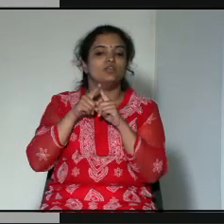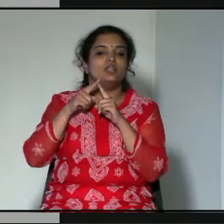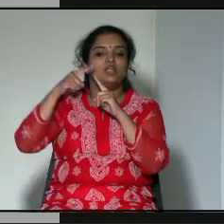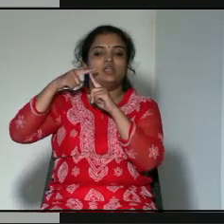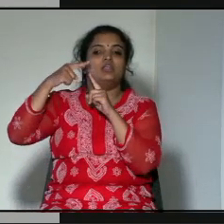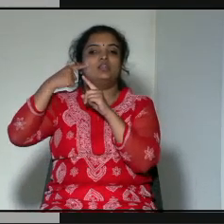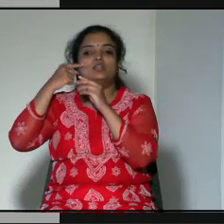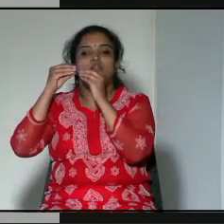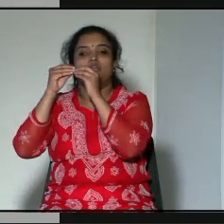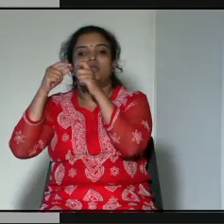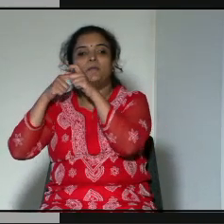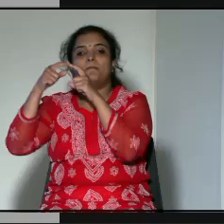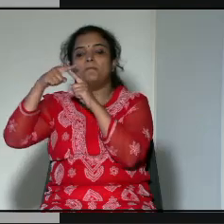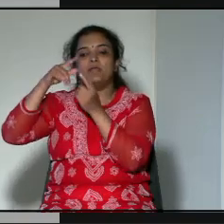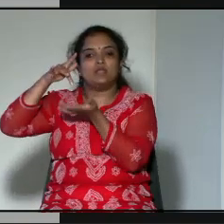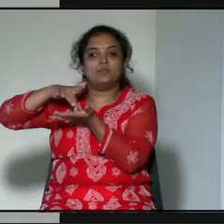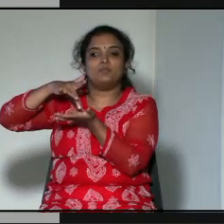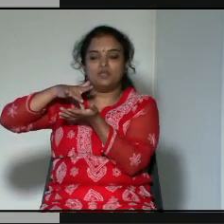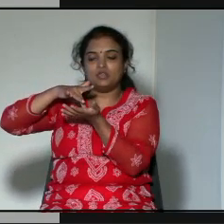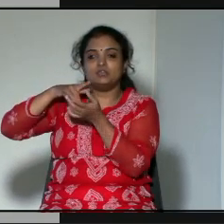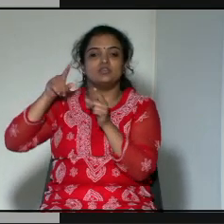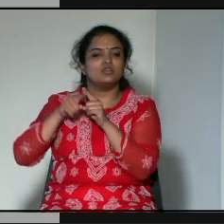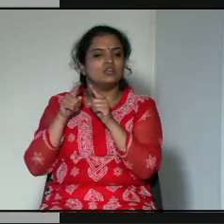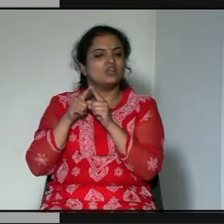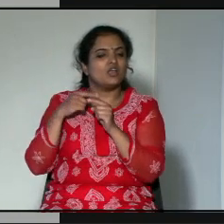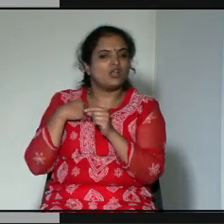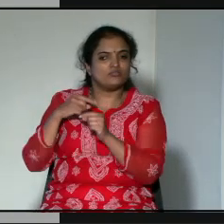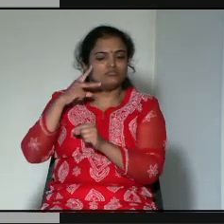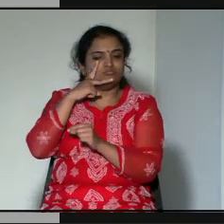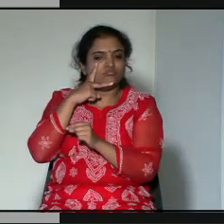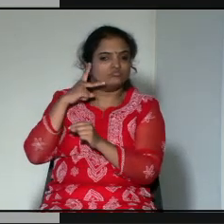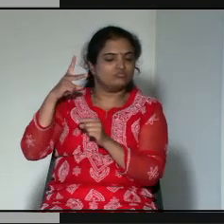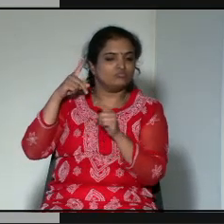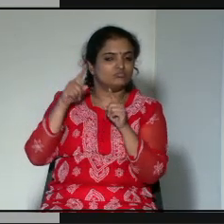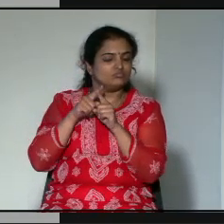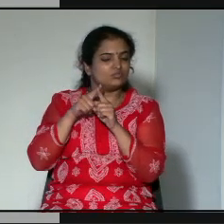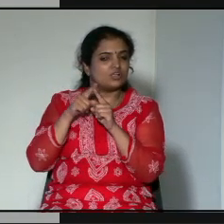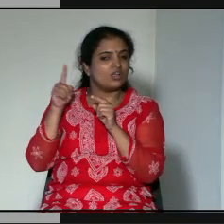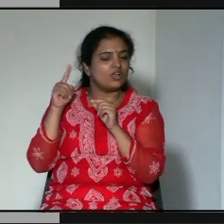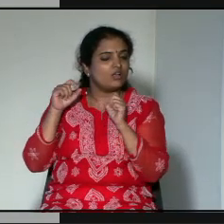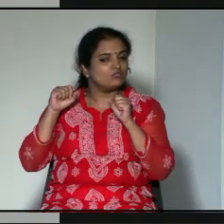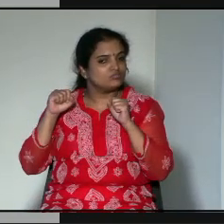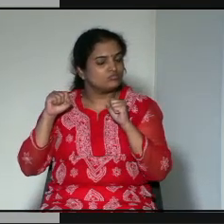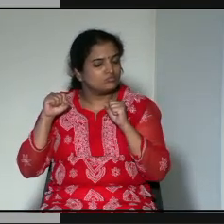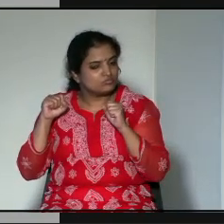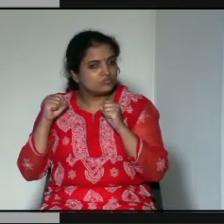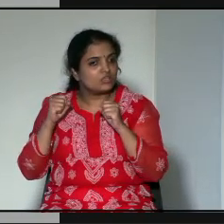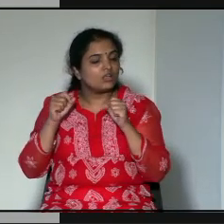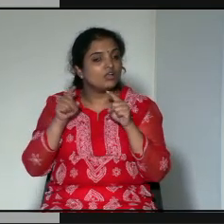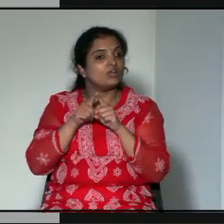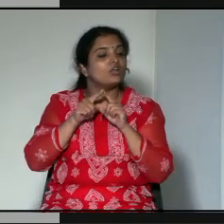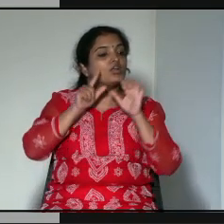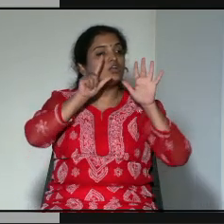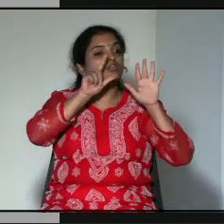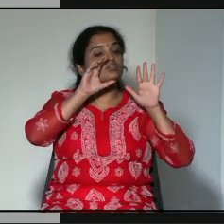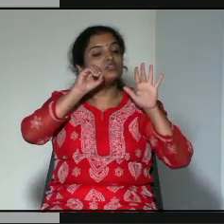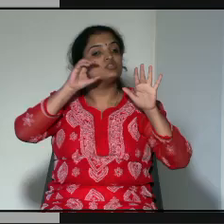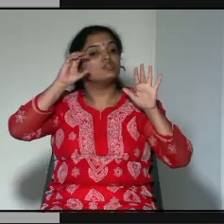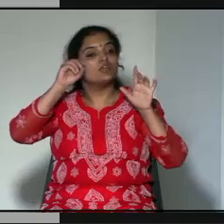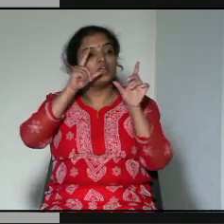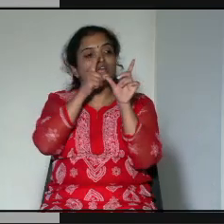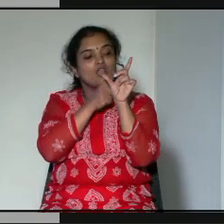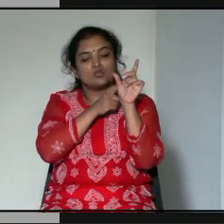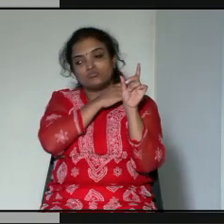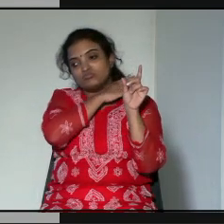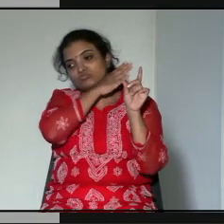found unbaked clay sculptures surviving from several hundred years through painting. There were also amazing paintings,